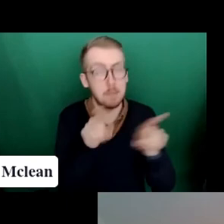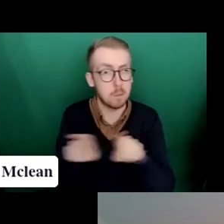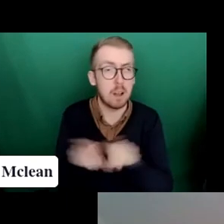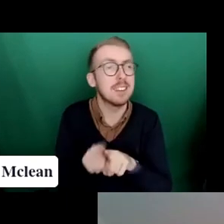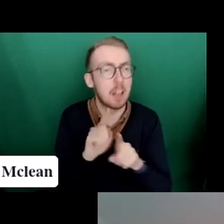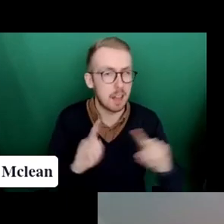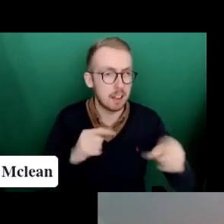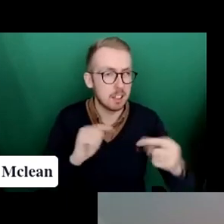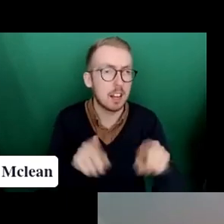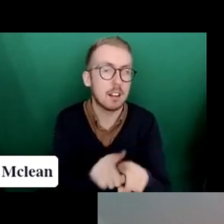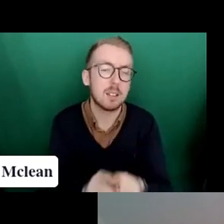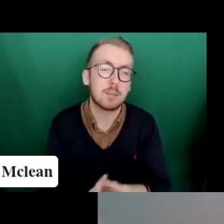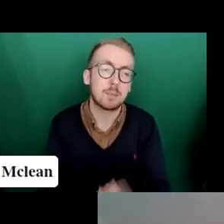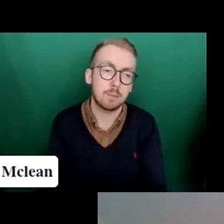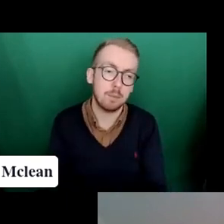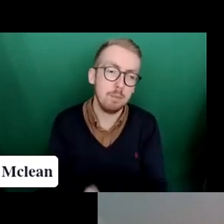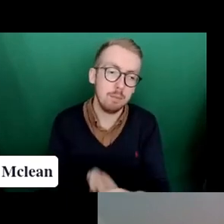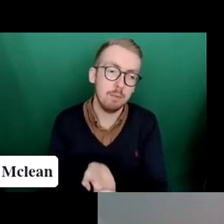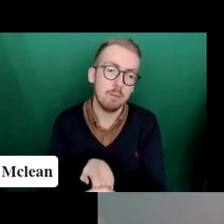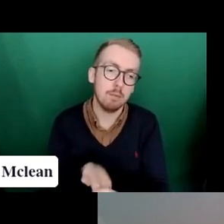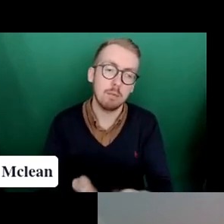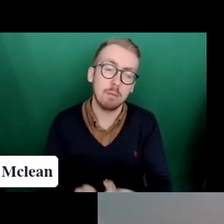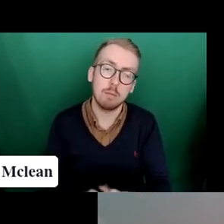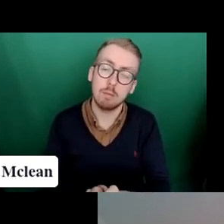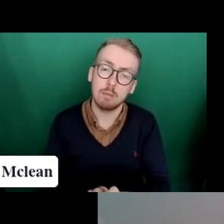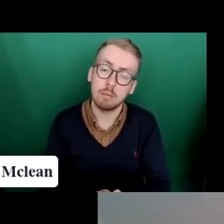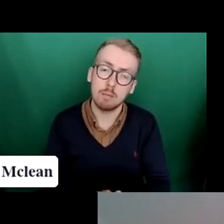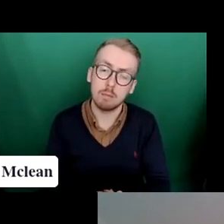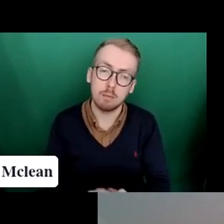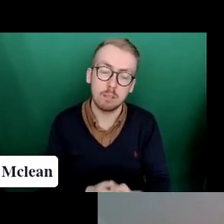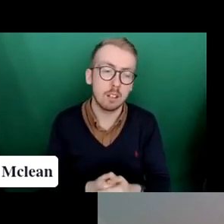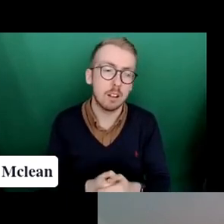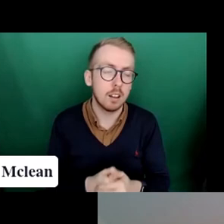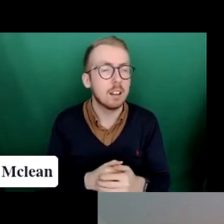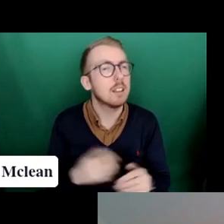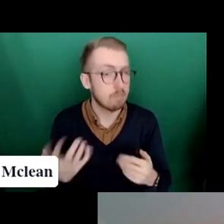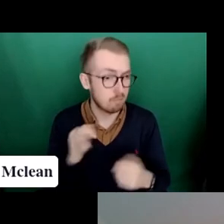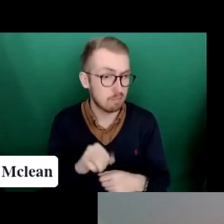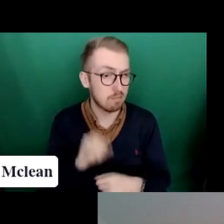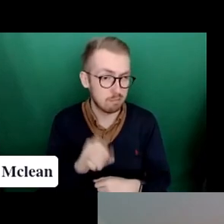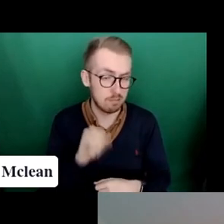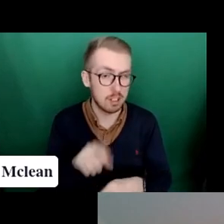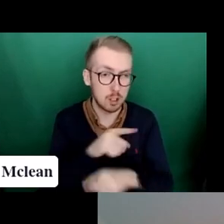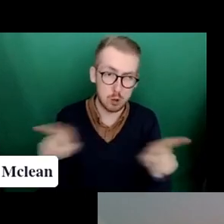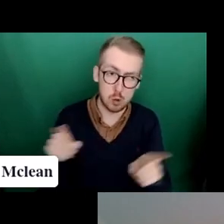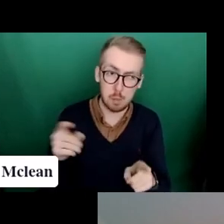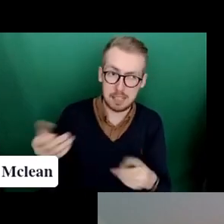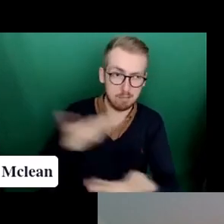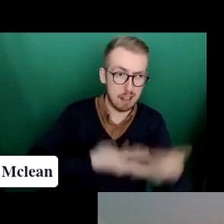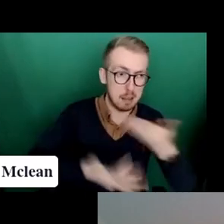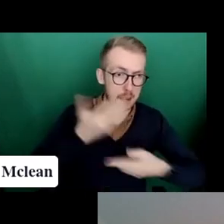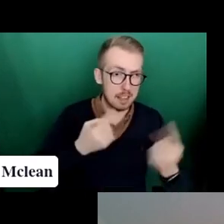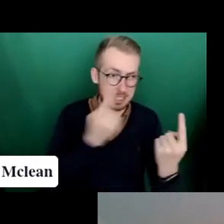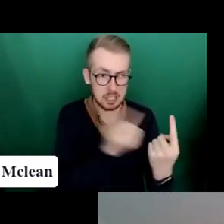to do. I think, I think it's a whole other topic, isn't it? I think what you've all illustrated is hopefully